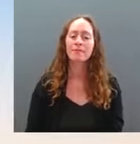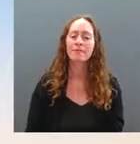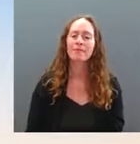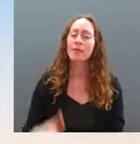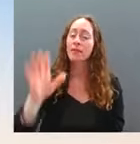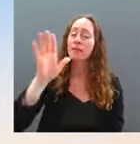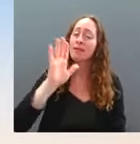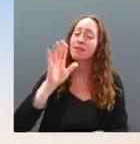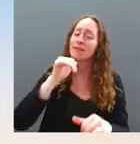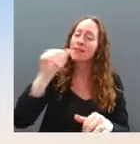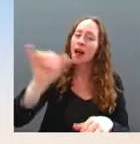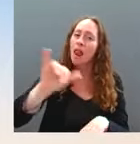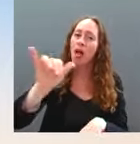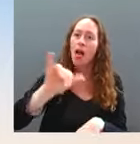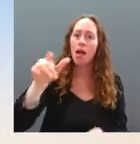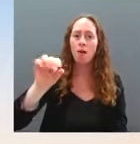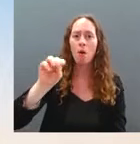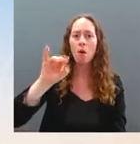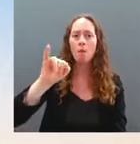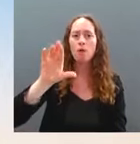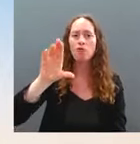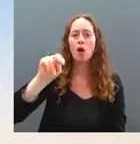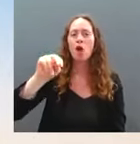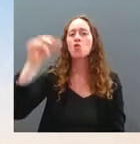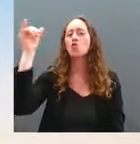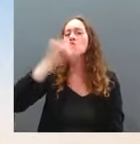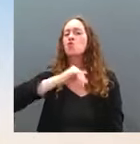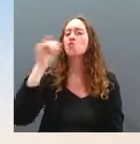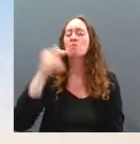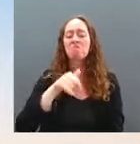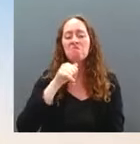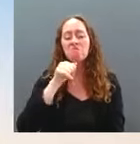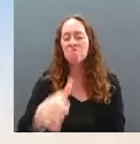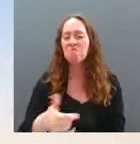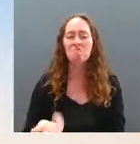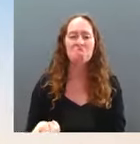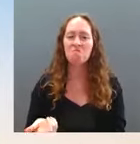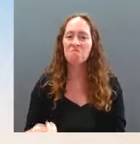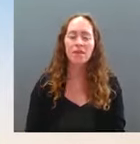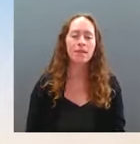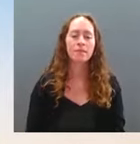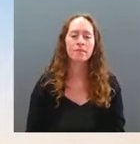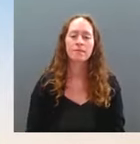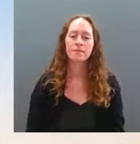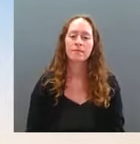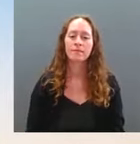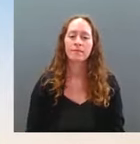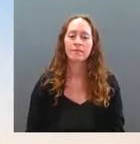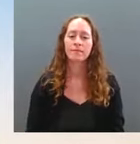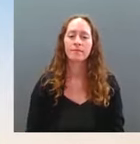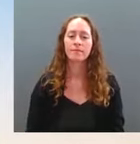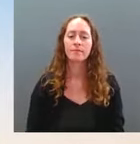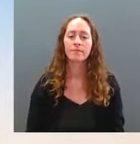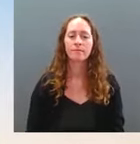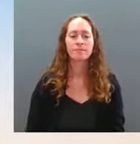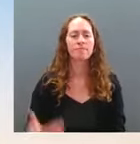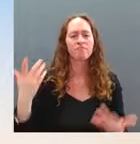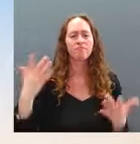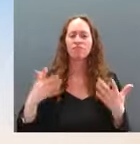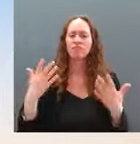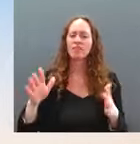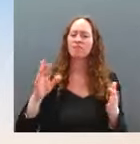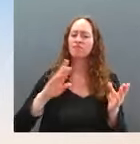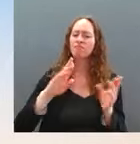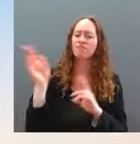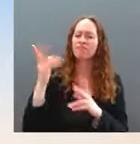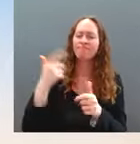wasn't among the general public. He knows there are a number of steps and precautions that we put in place and we take to protect him and